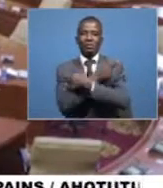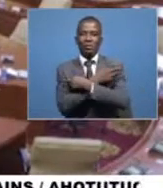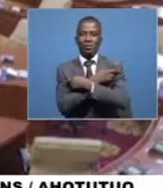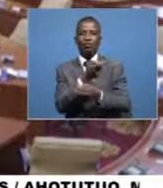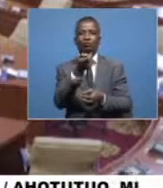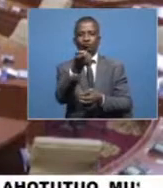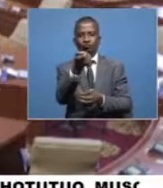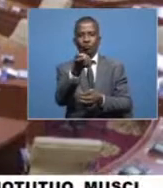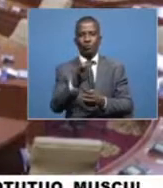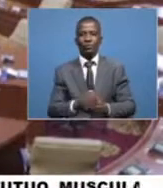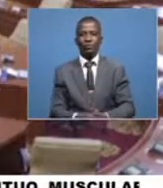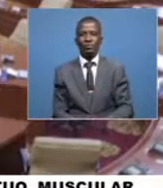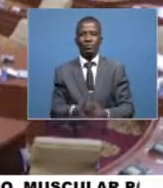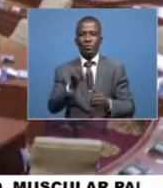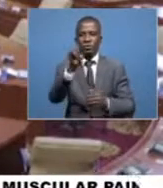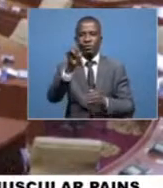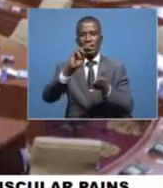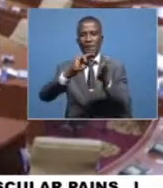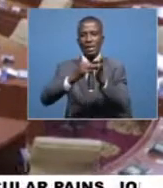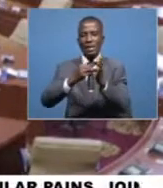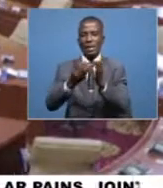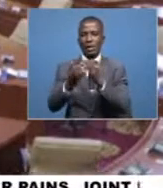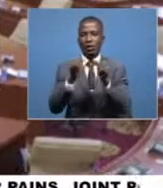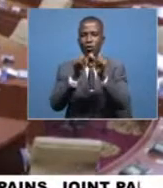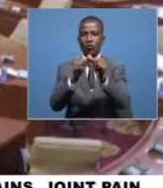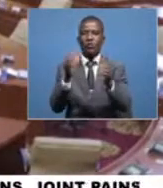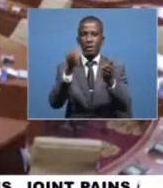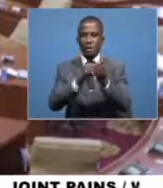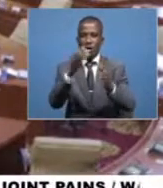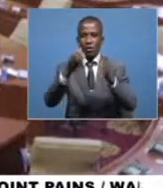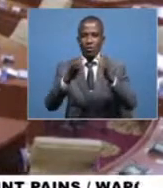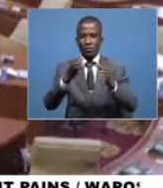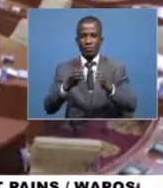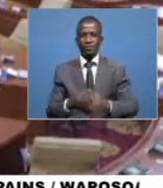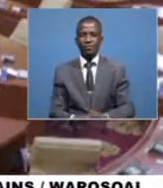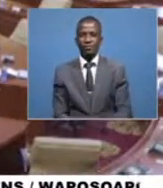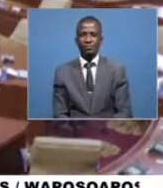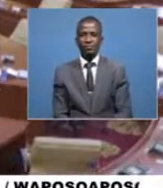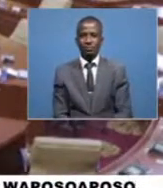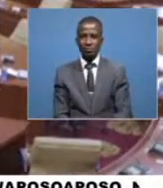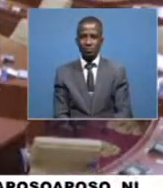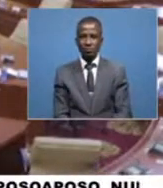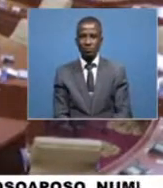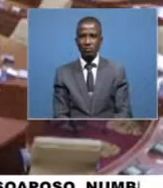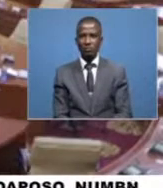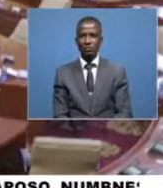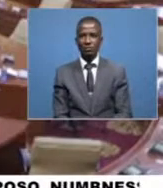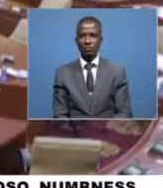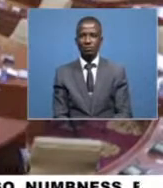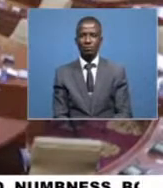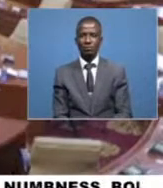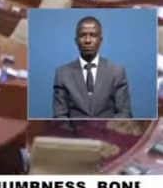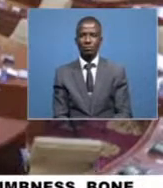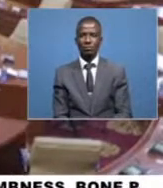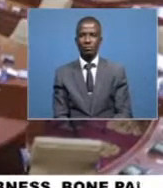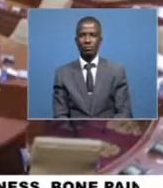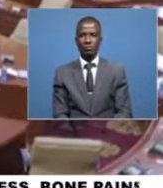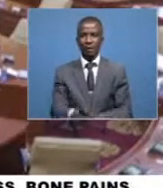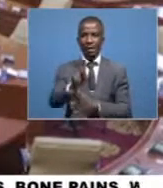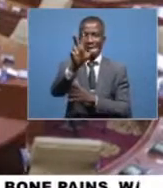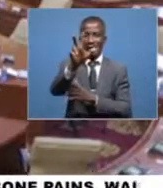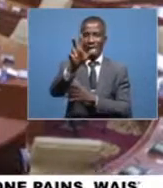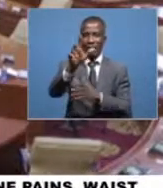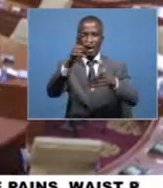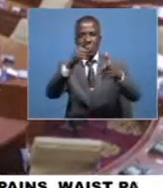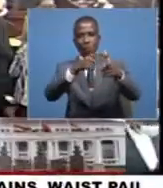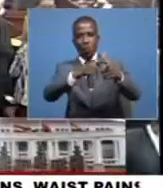right. So we still have Dr. Ajimambudi on the line. Doc, so apart from the 3 witnesses who have